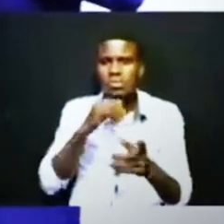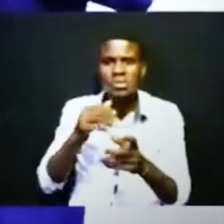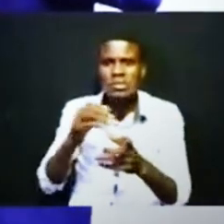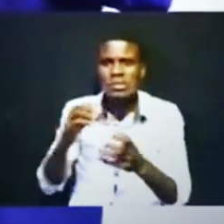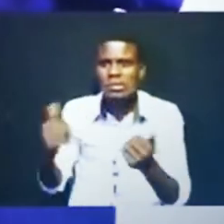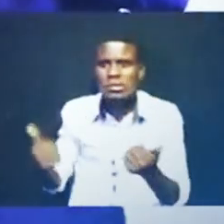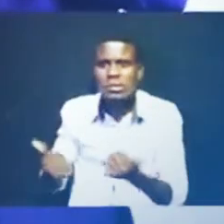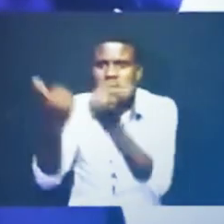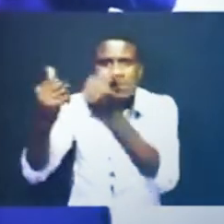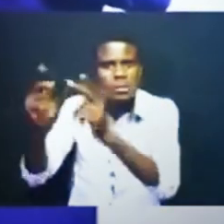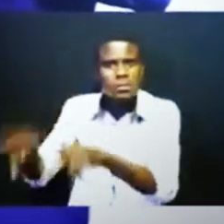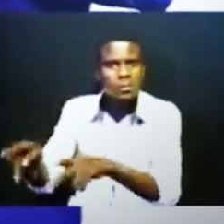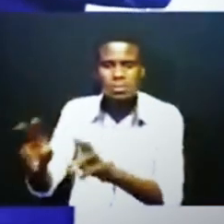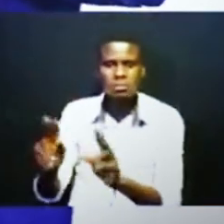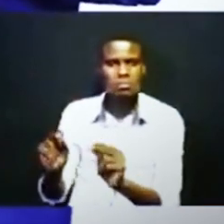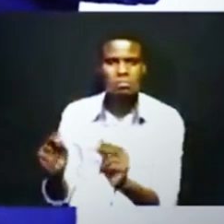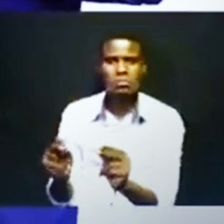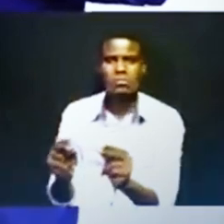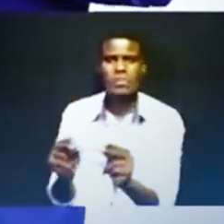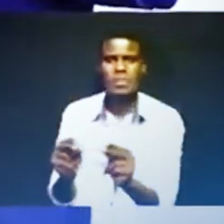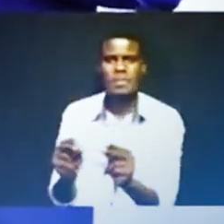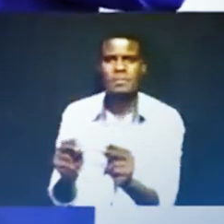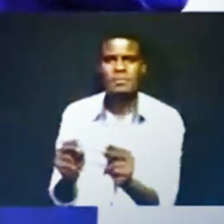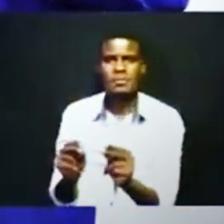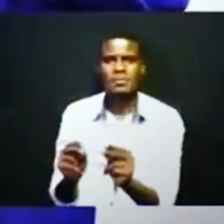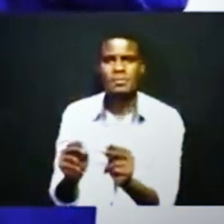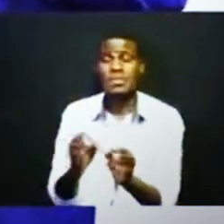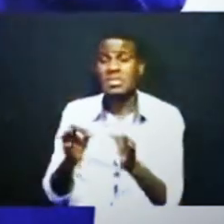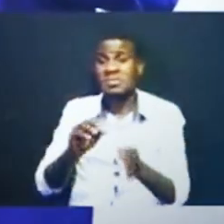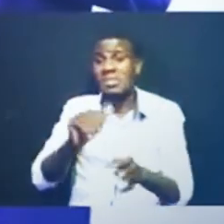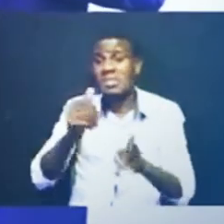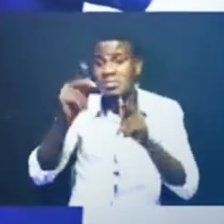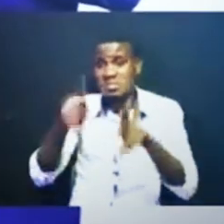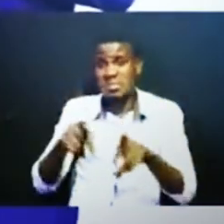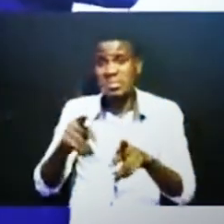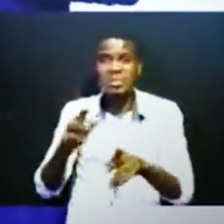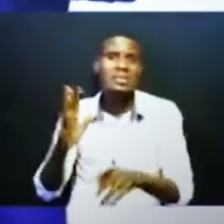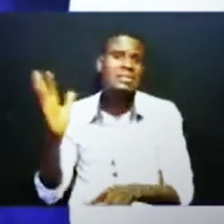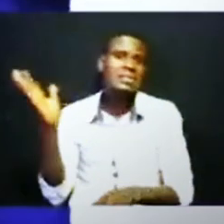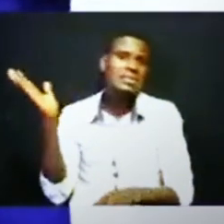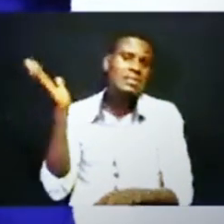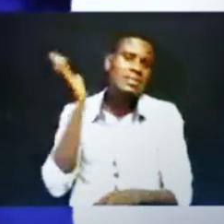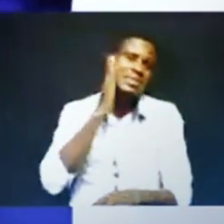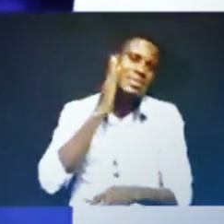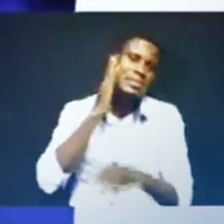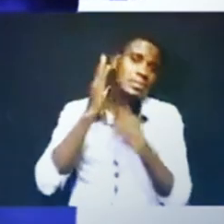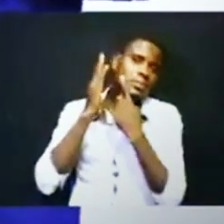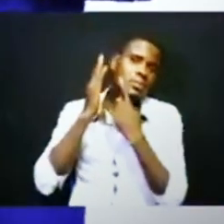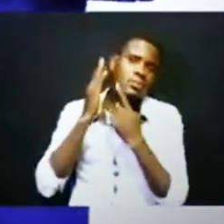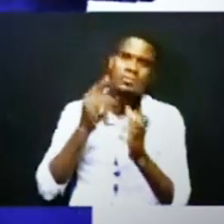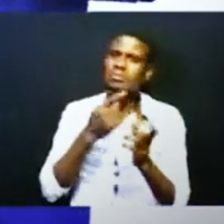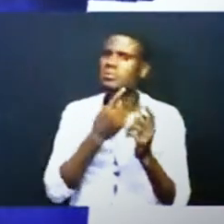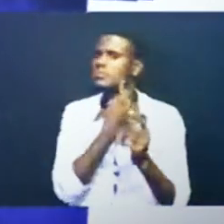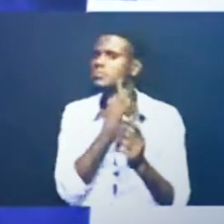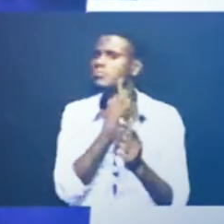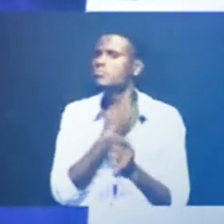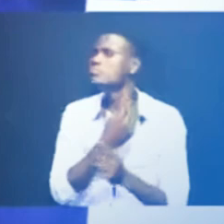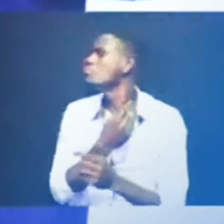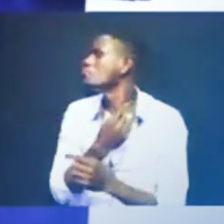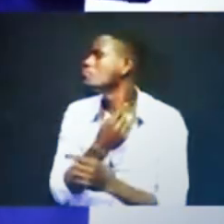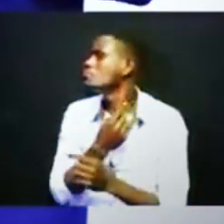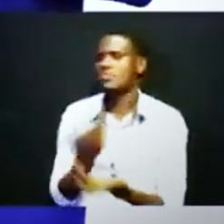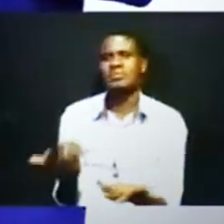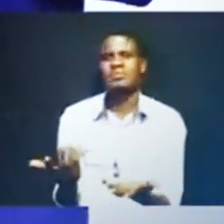contoqua. If anyone slaps you on the right cheek, turn to the other cheek also. This one